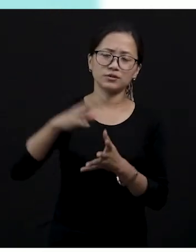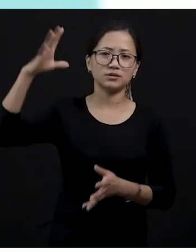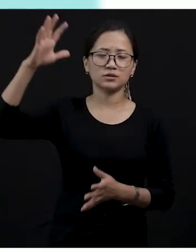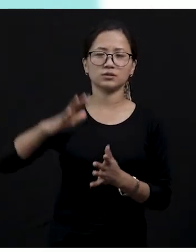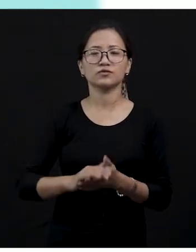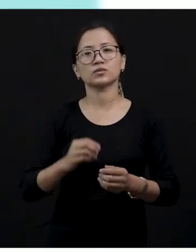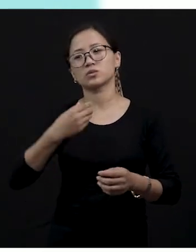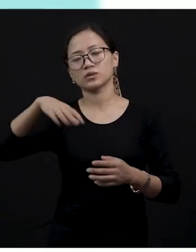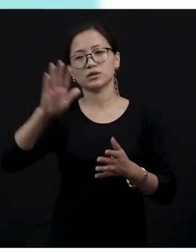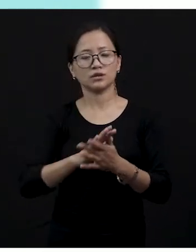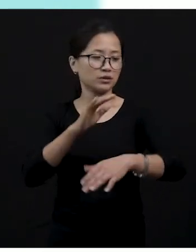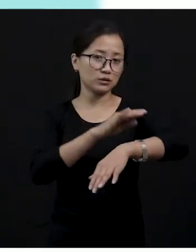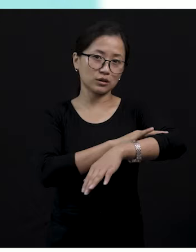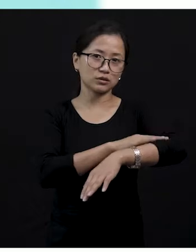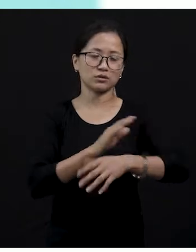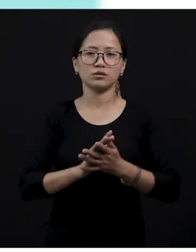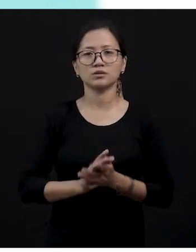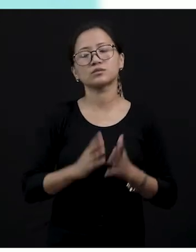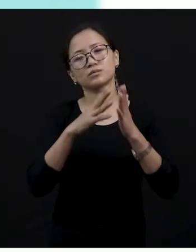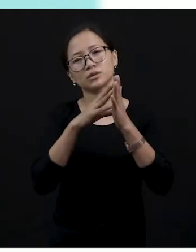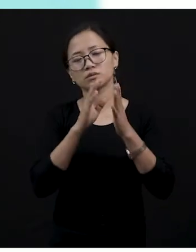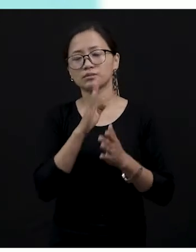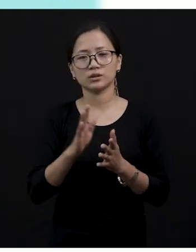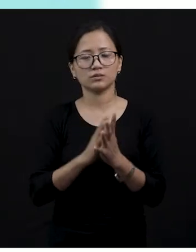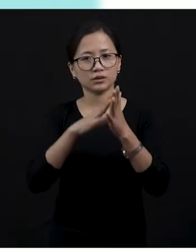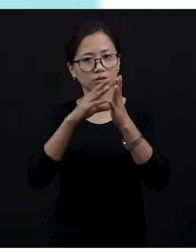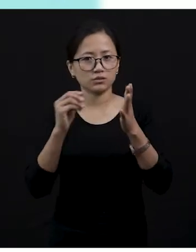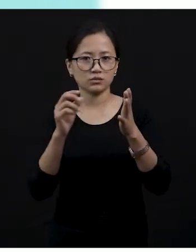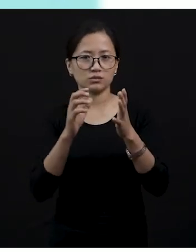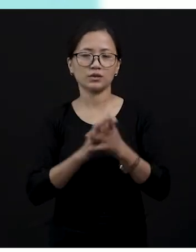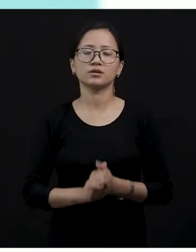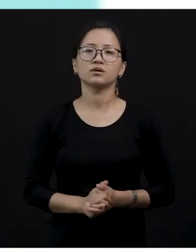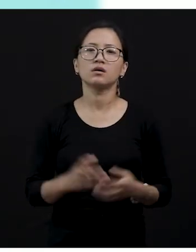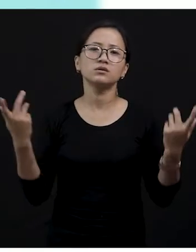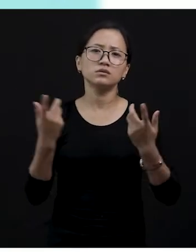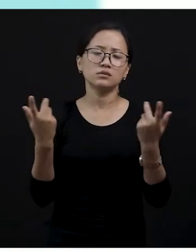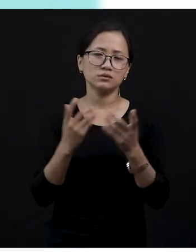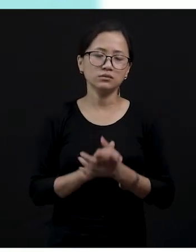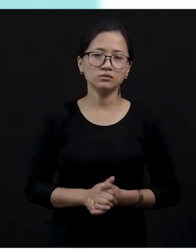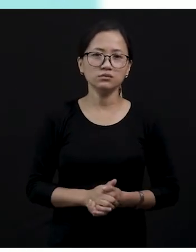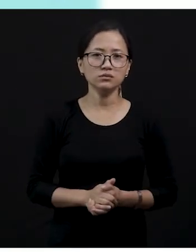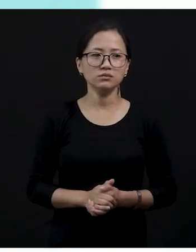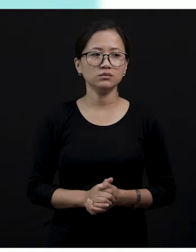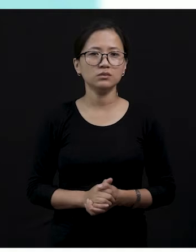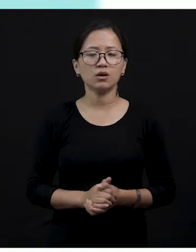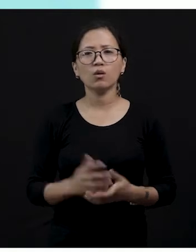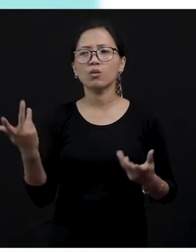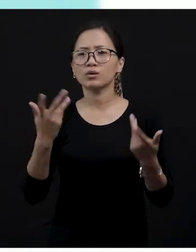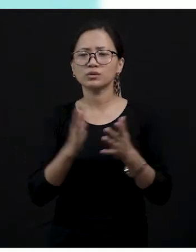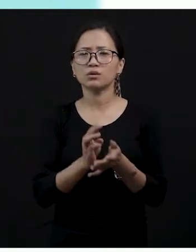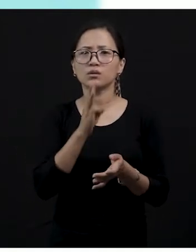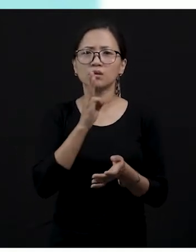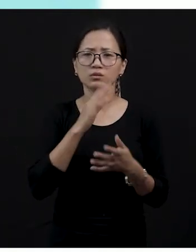touch the clothes. The wet clothes would have dried. Yes or no? How comes? Where did all the